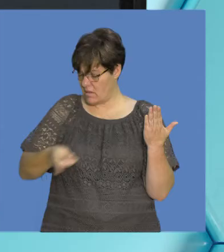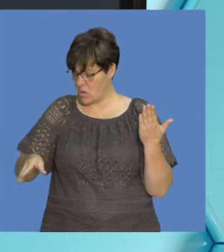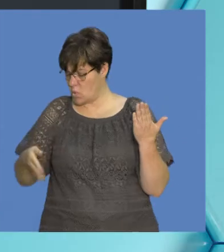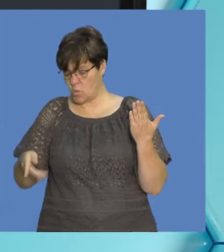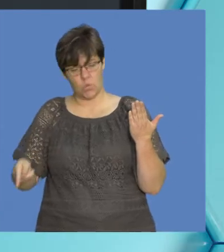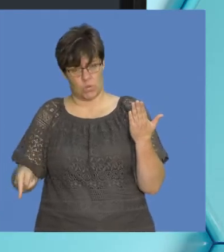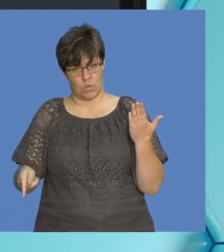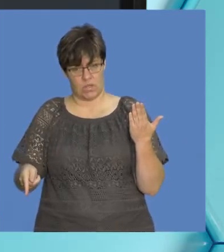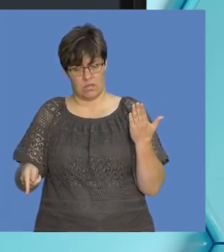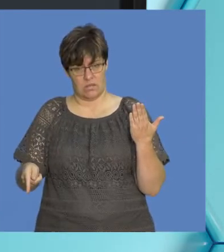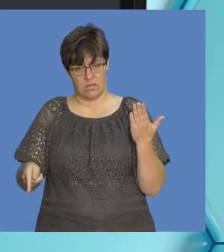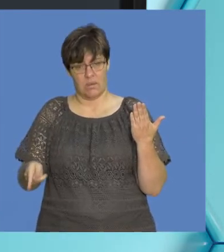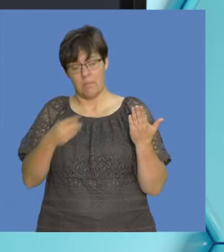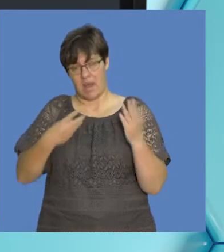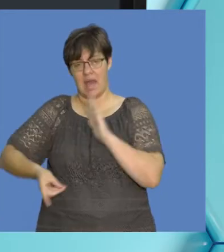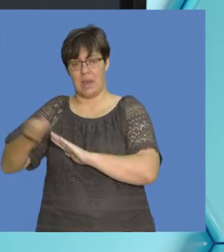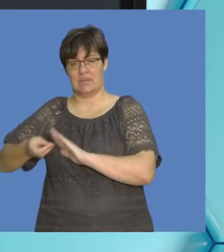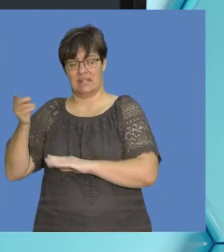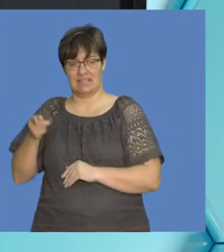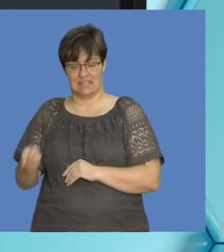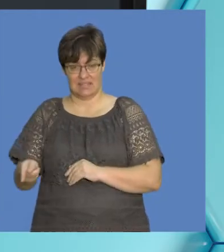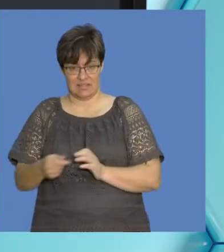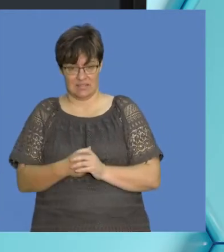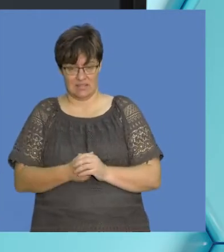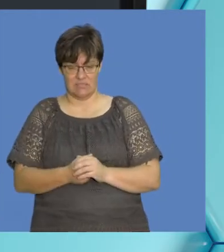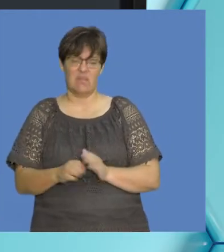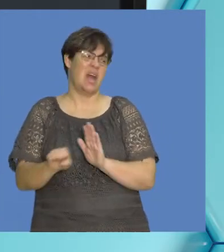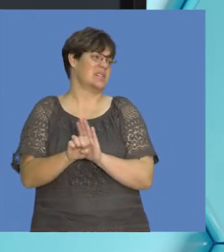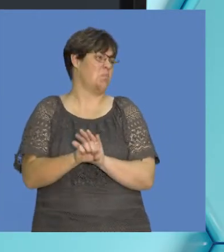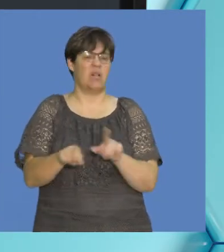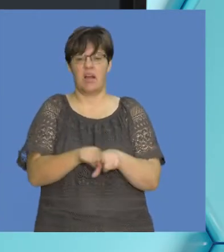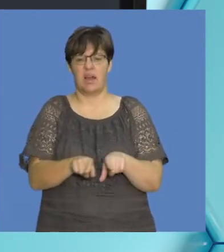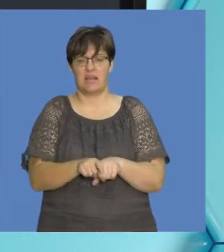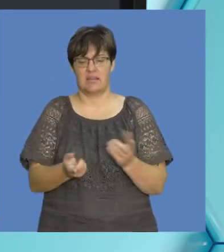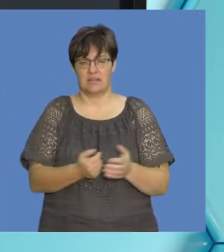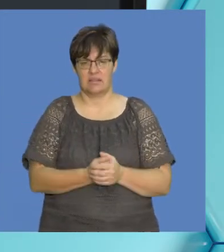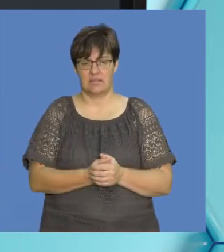statement has that you do not have. Examples of that would be what?